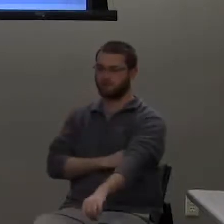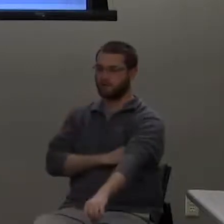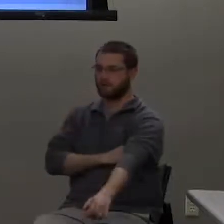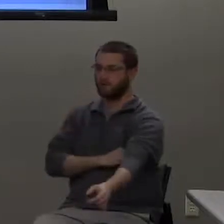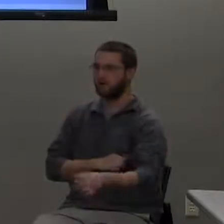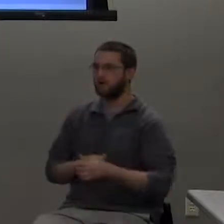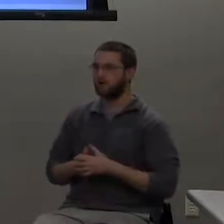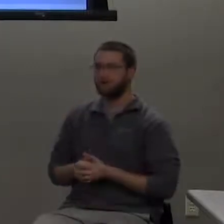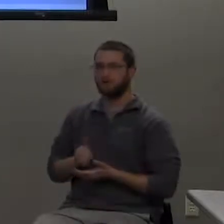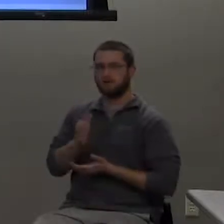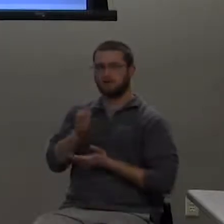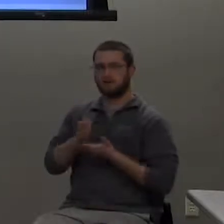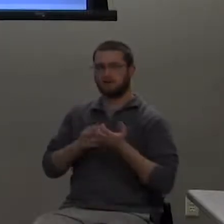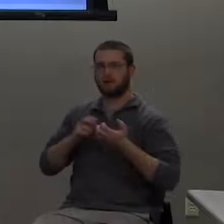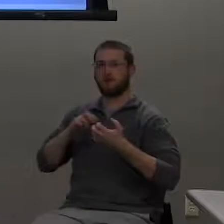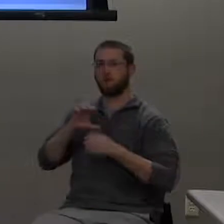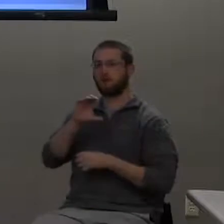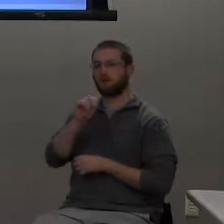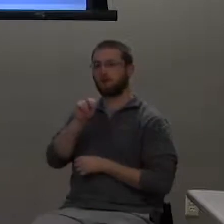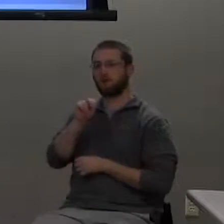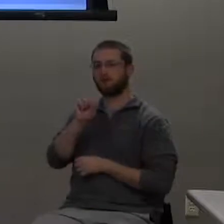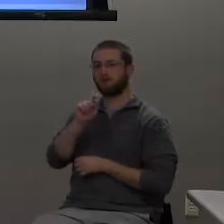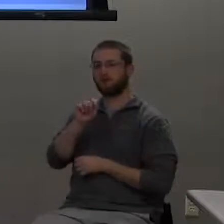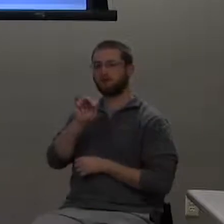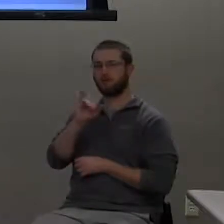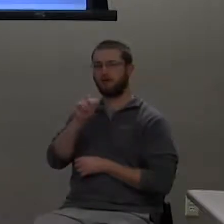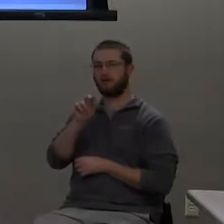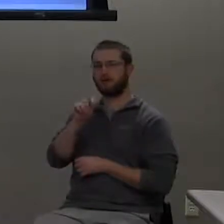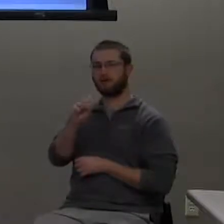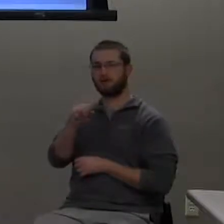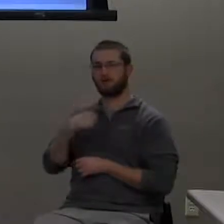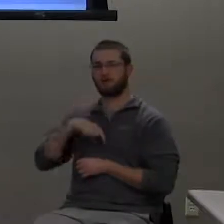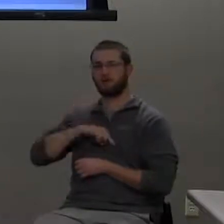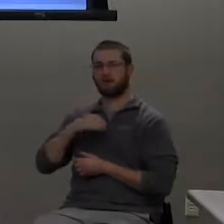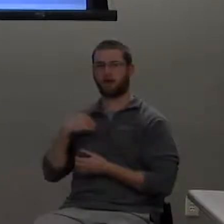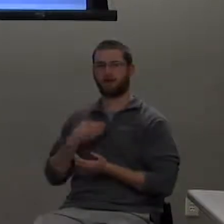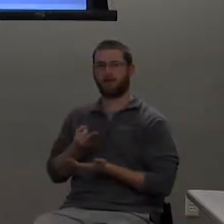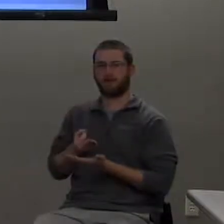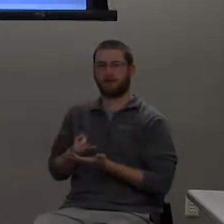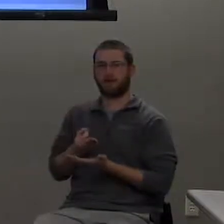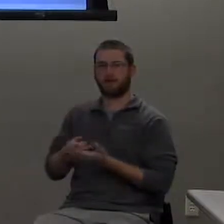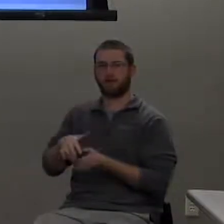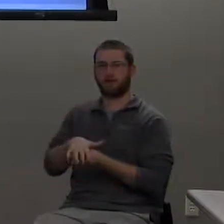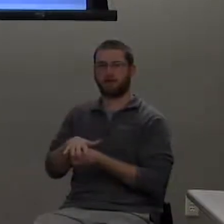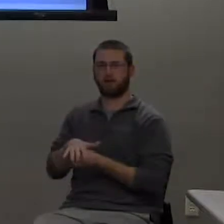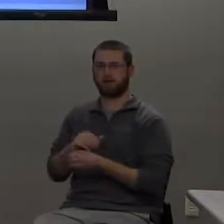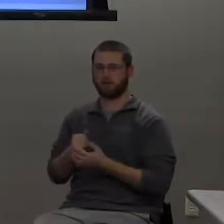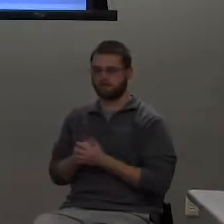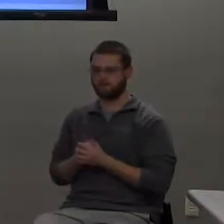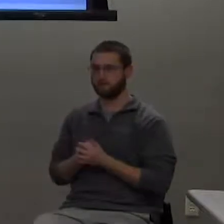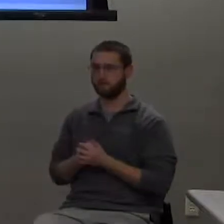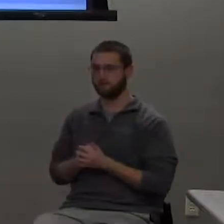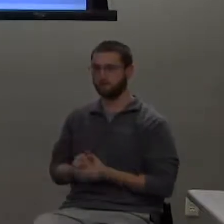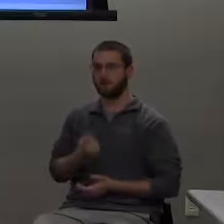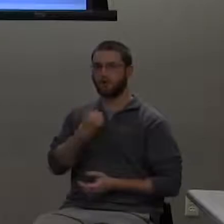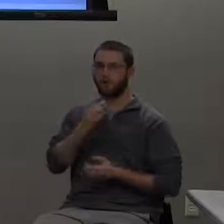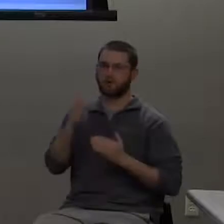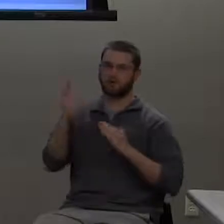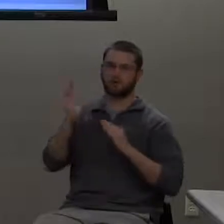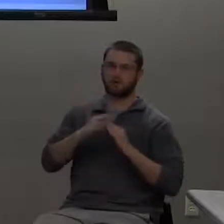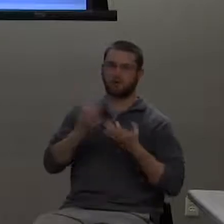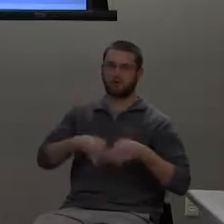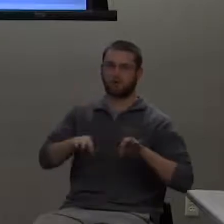Some of the notable constraints we have here, we struggle in some financial areas. I will say probably the one that's most important